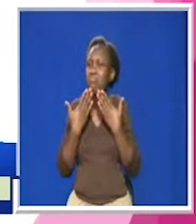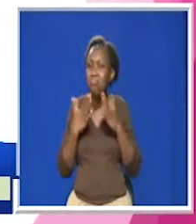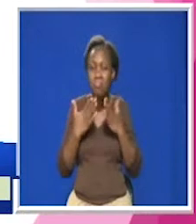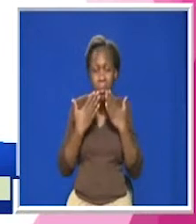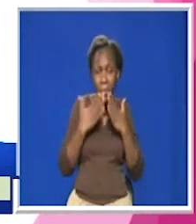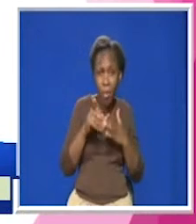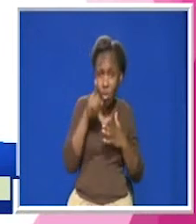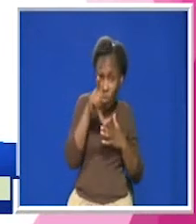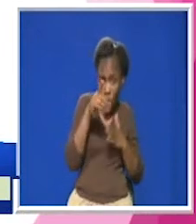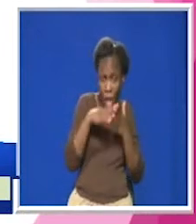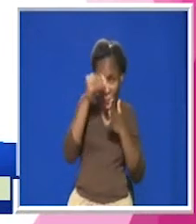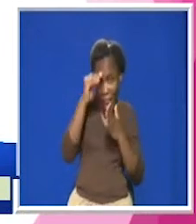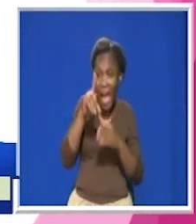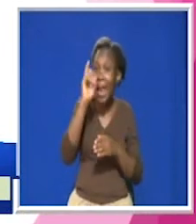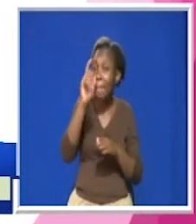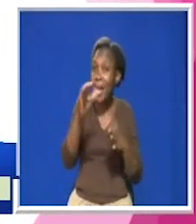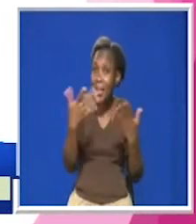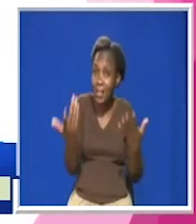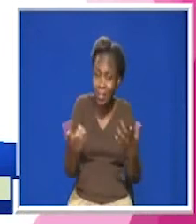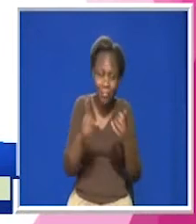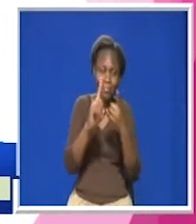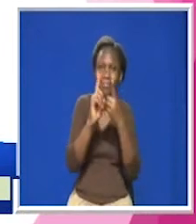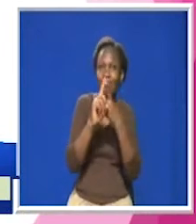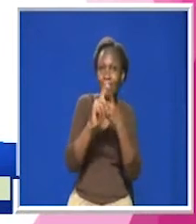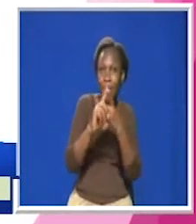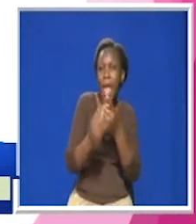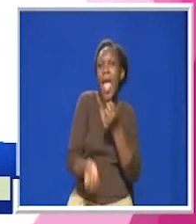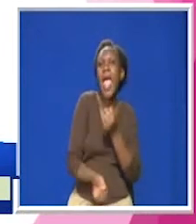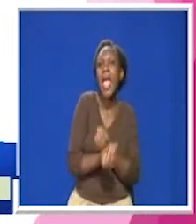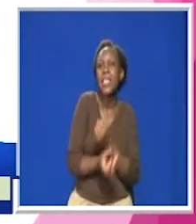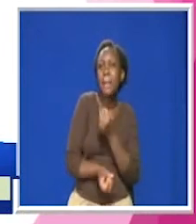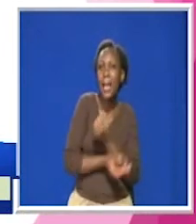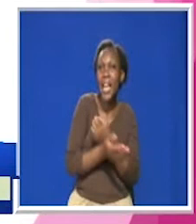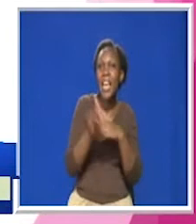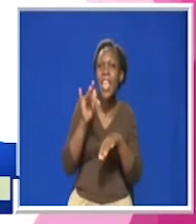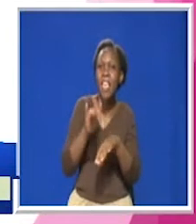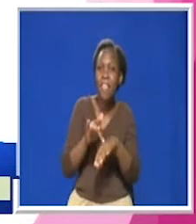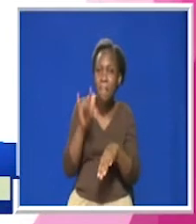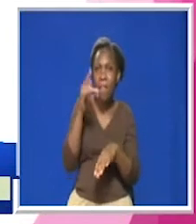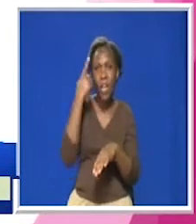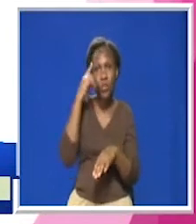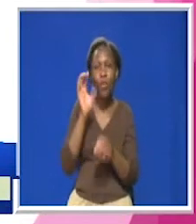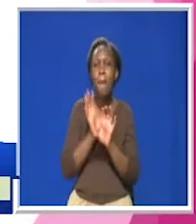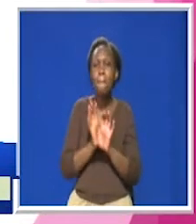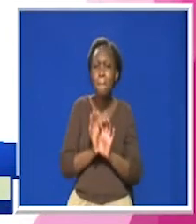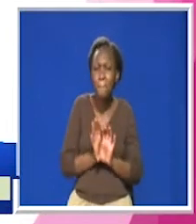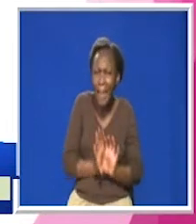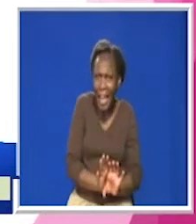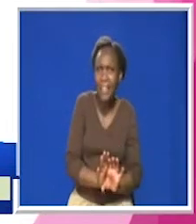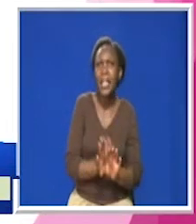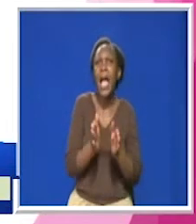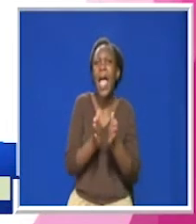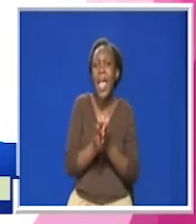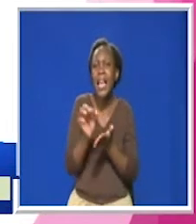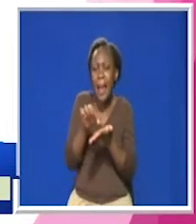the learner should be able to explain the effects of pressure and particle size on